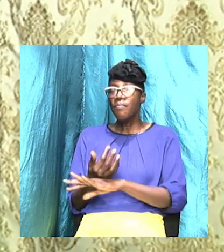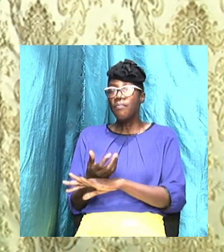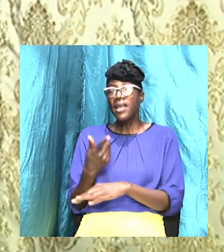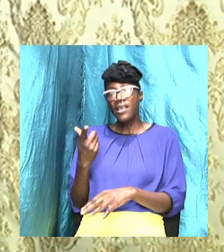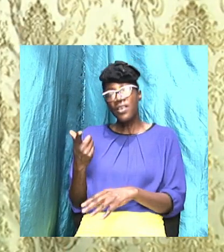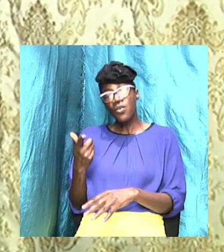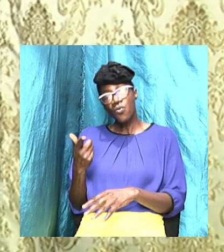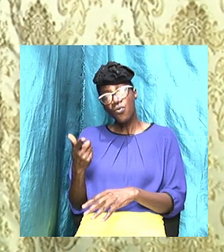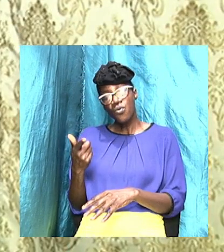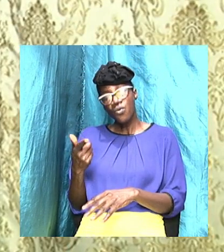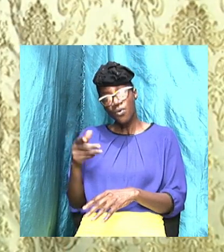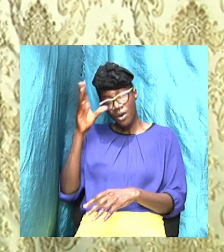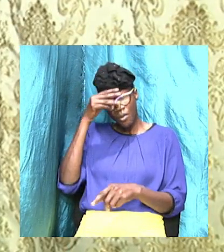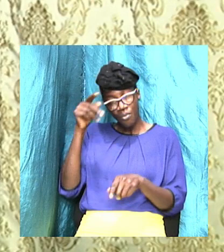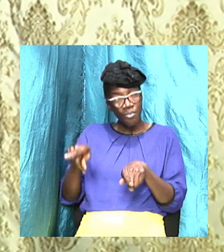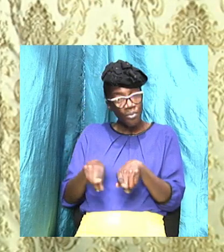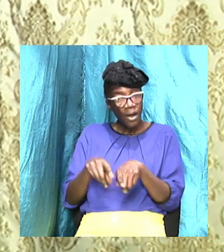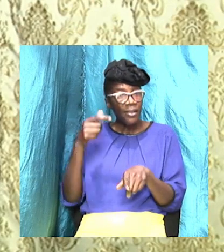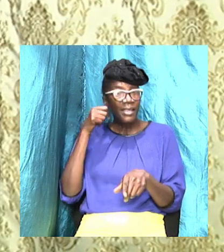therefore, brethren,